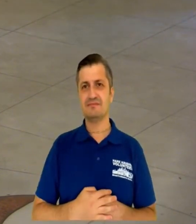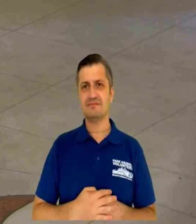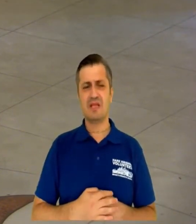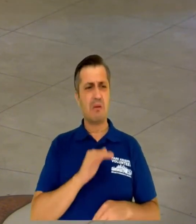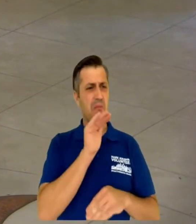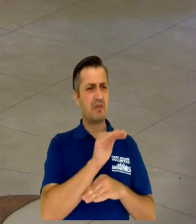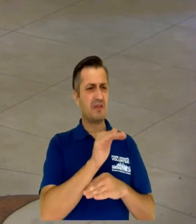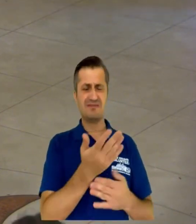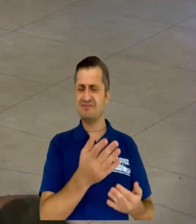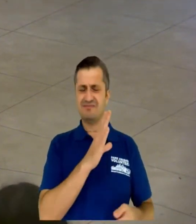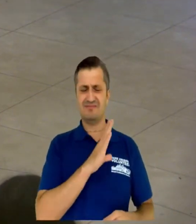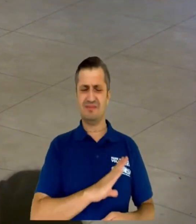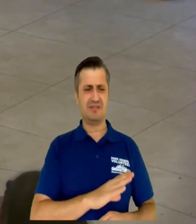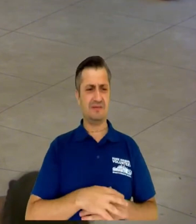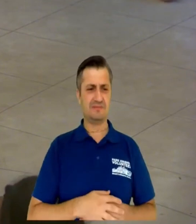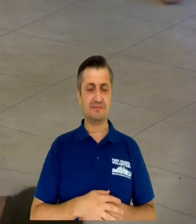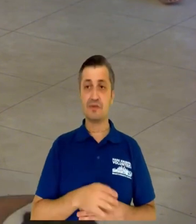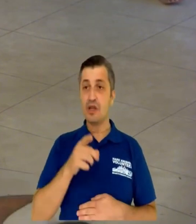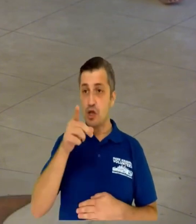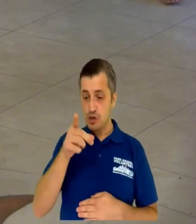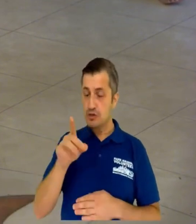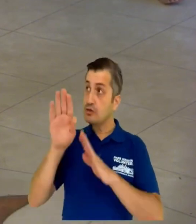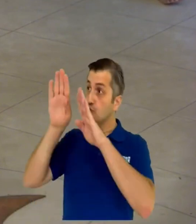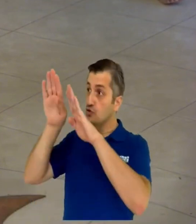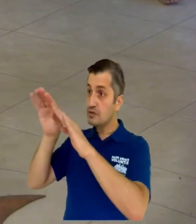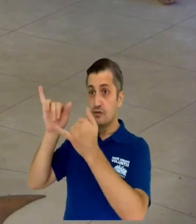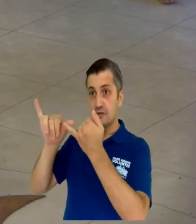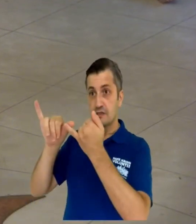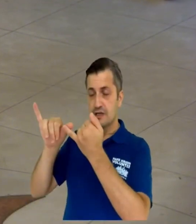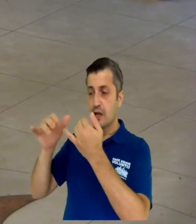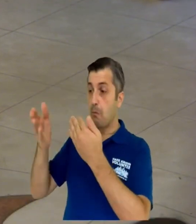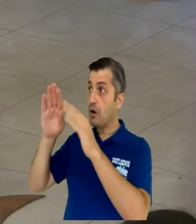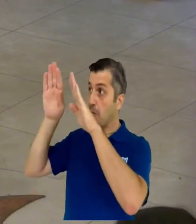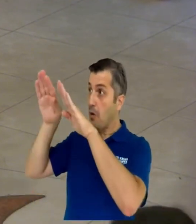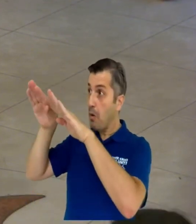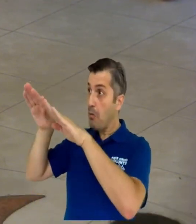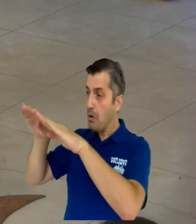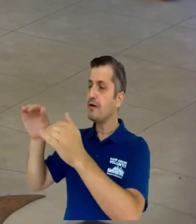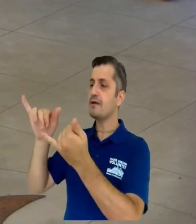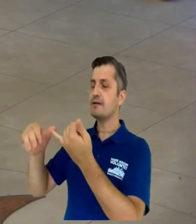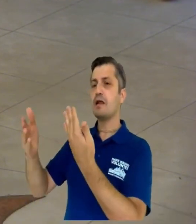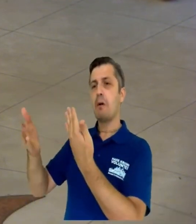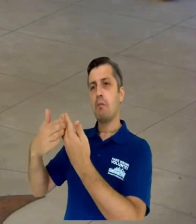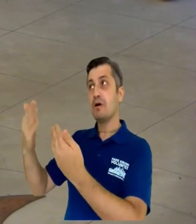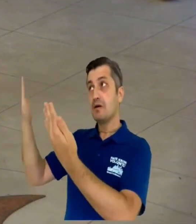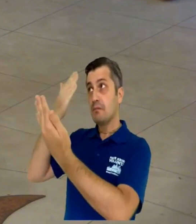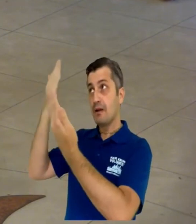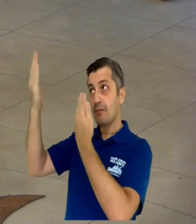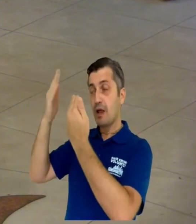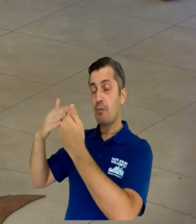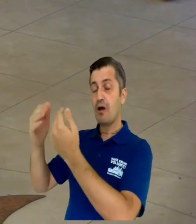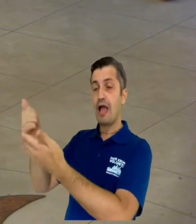degree at which we surrender to Krishna is the degree he will help us. So a devotee who